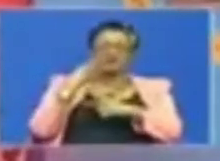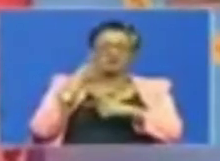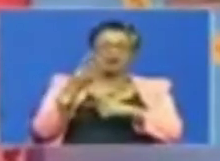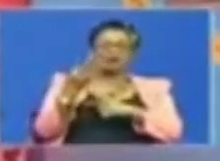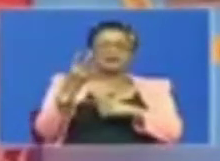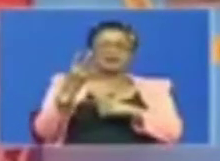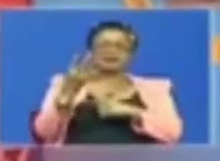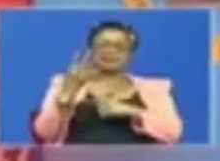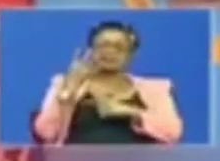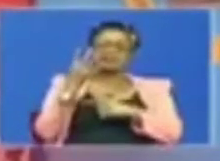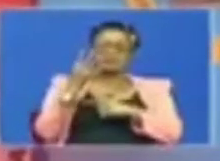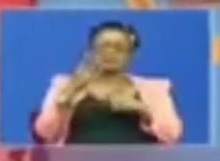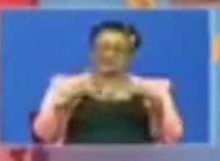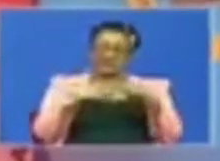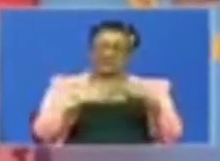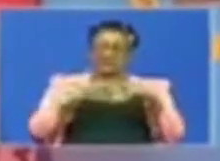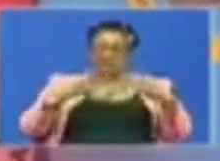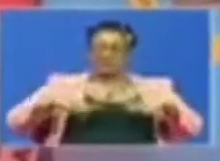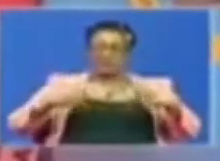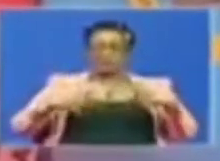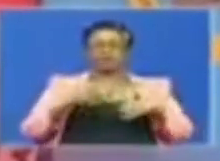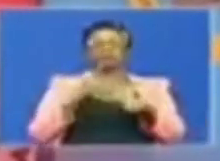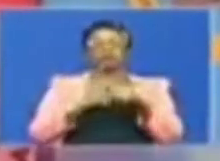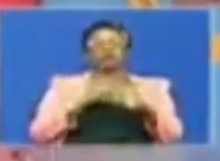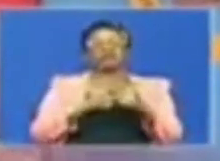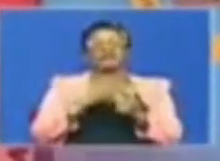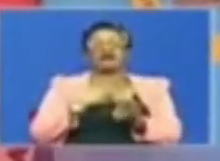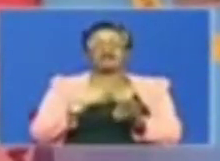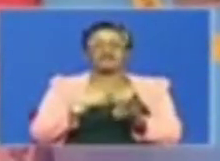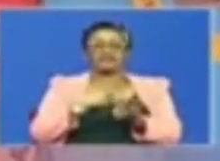447 people have tested positive.